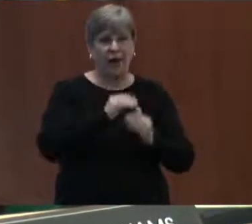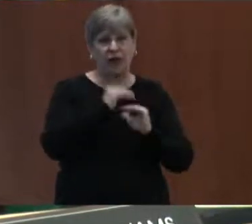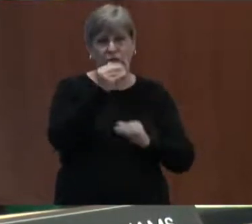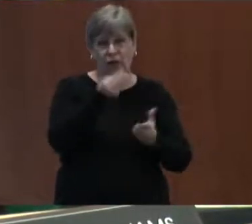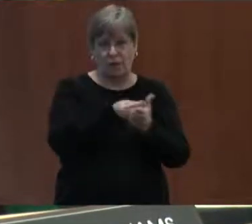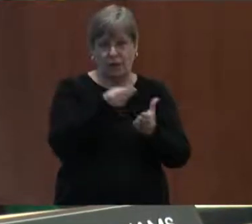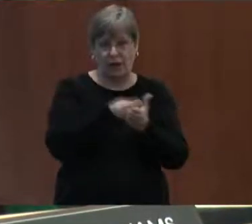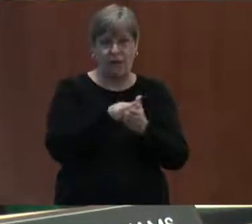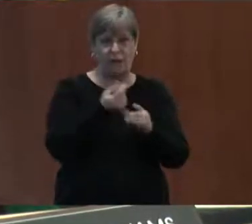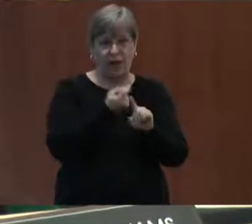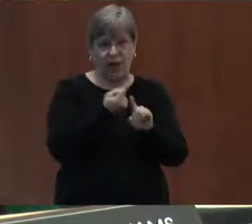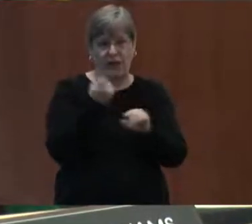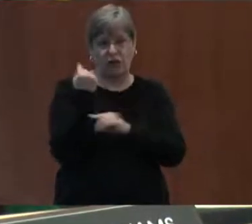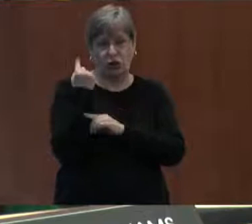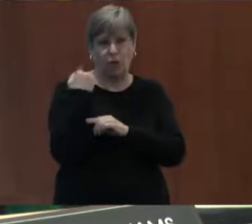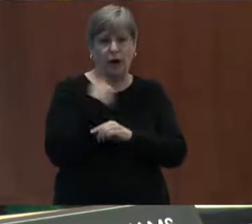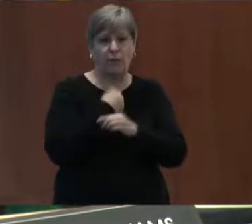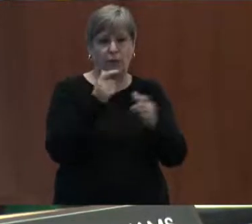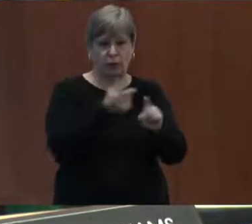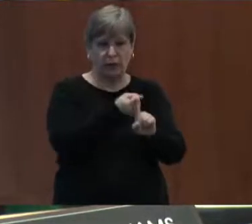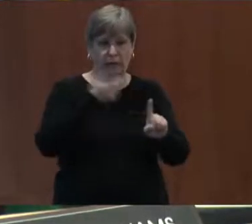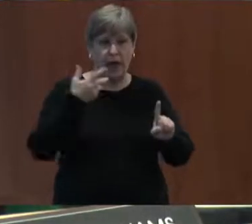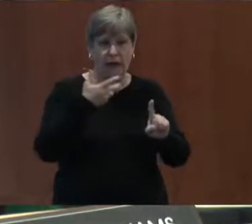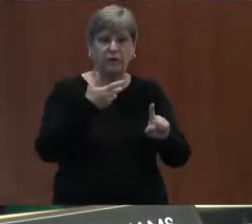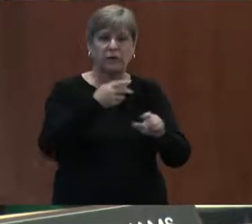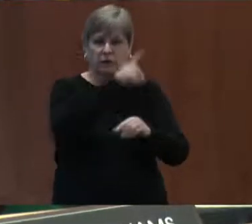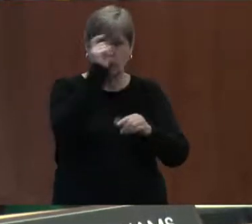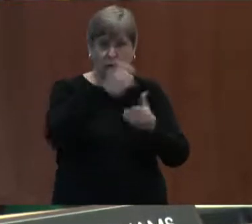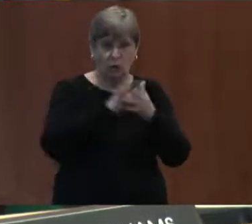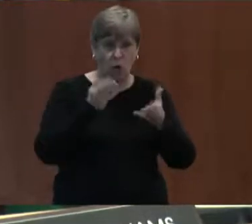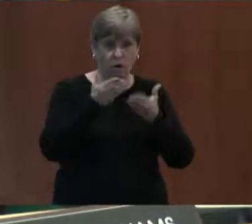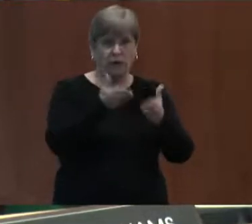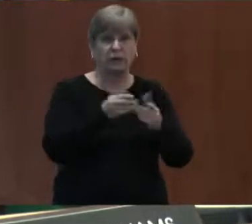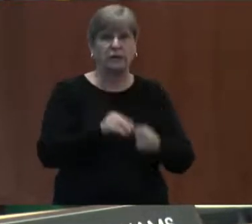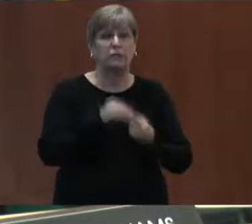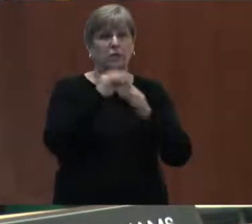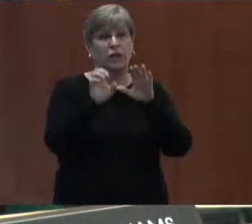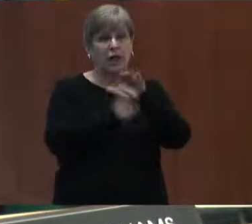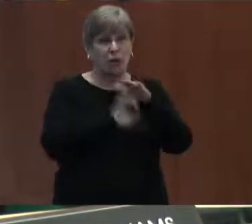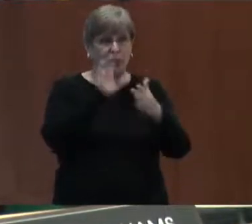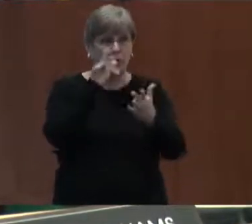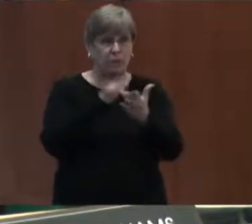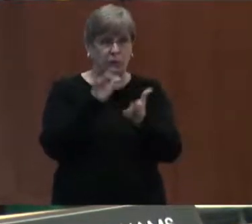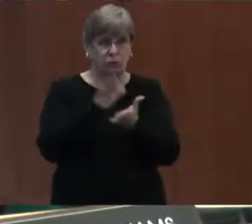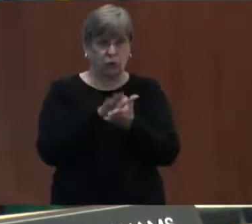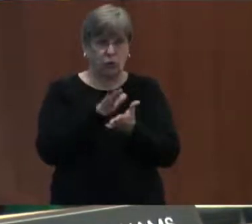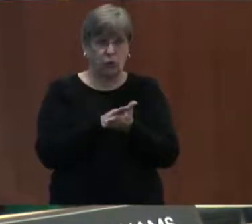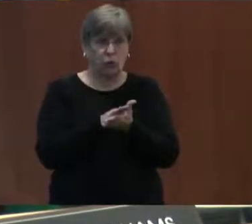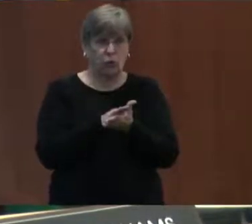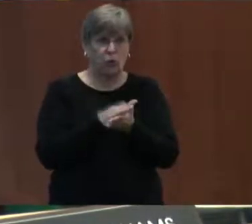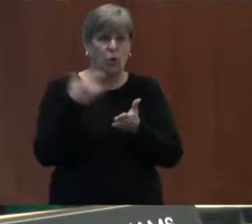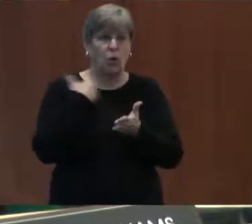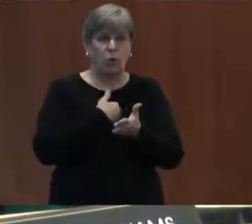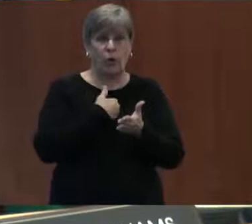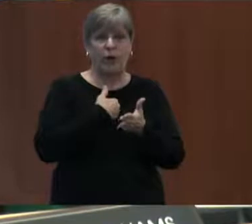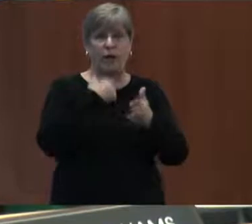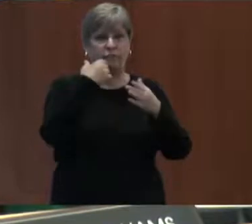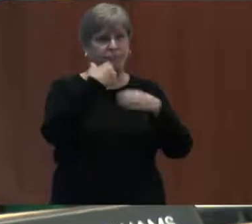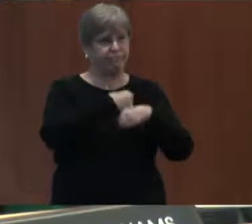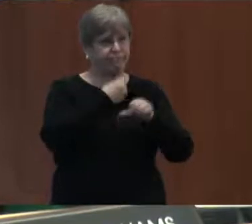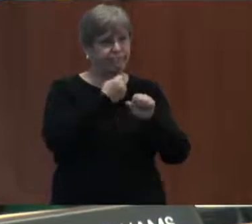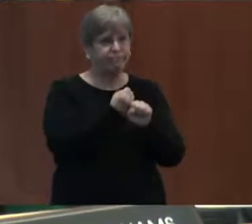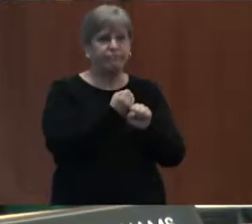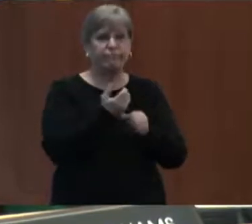funding, last year we were able to expand our summer school offerings, and particularly in elementary and middle school, we created a variety of